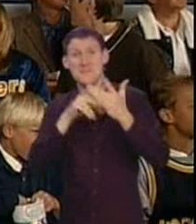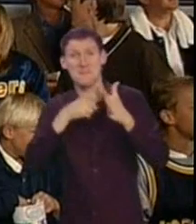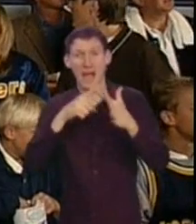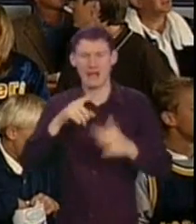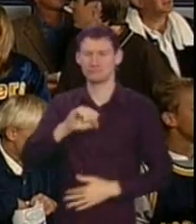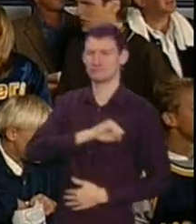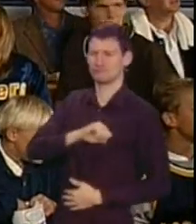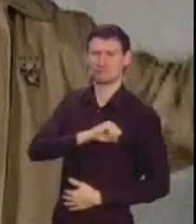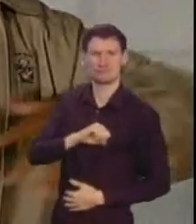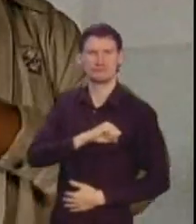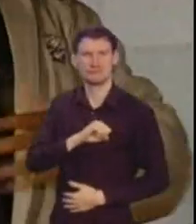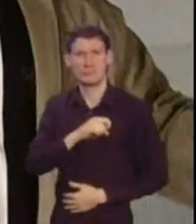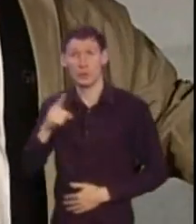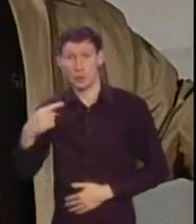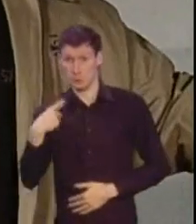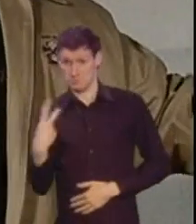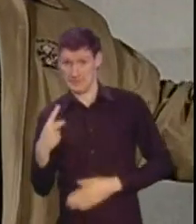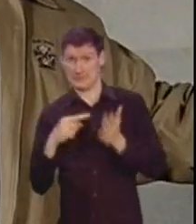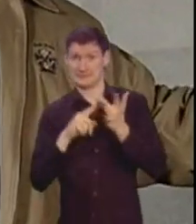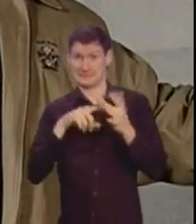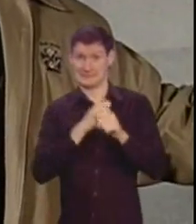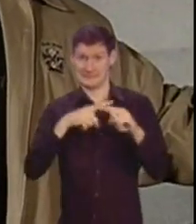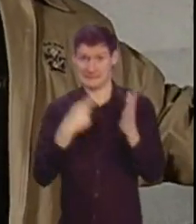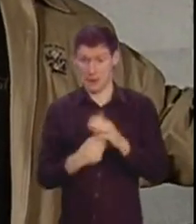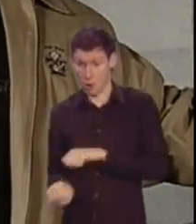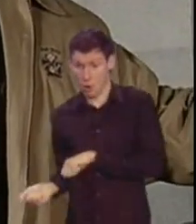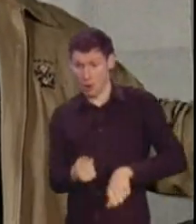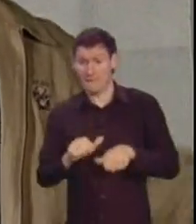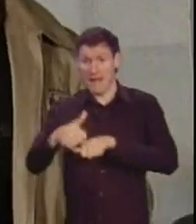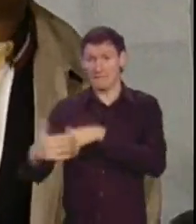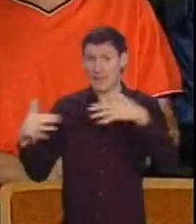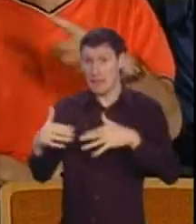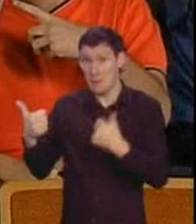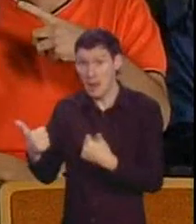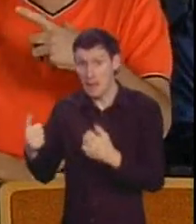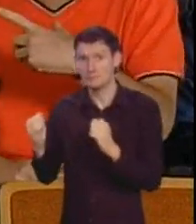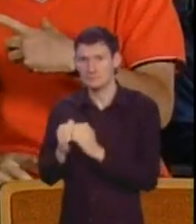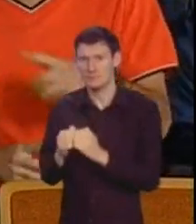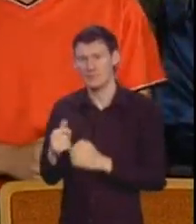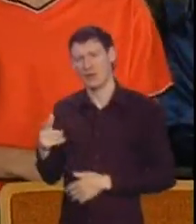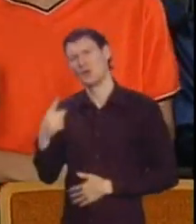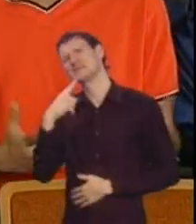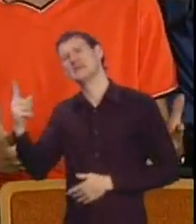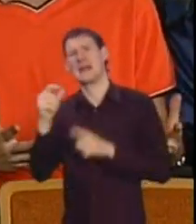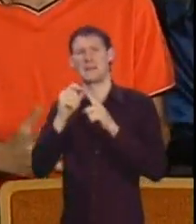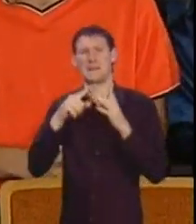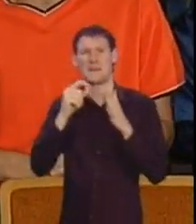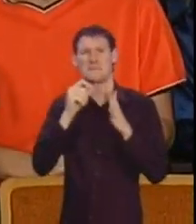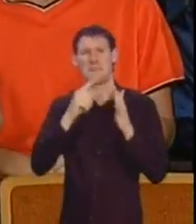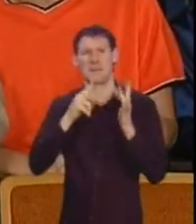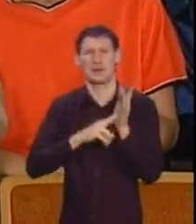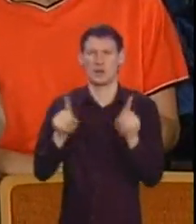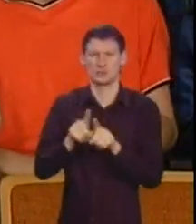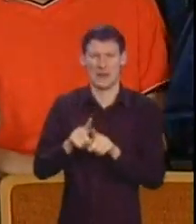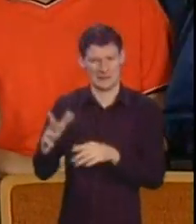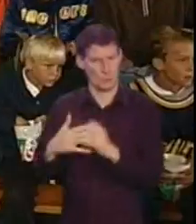Mike! What up? Yo, yo, you, me, and Tiger playing a little golf after the game. Right, honey, why don't you call up Pippin, too? I'm sure he's got nothing going on this